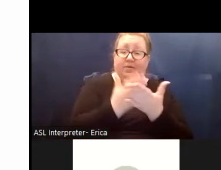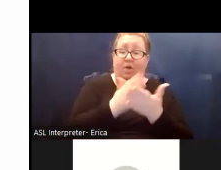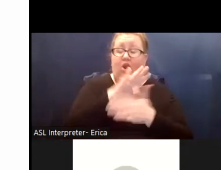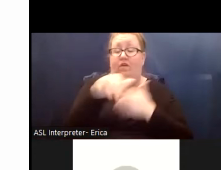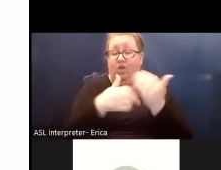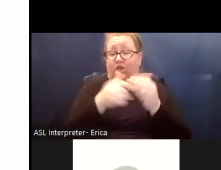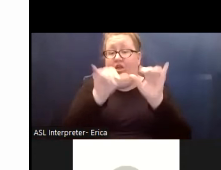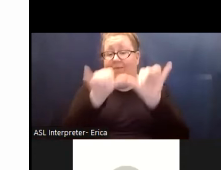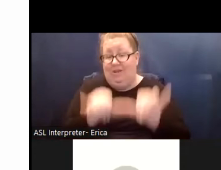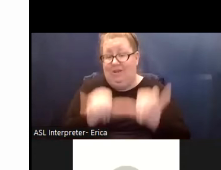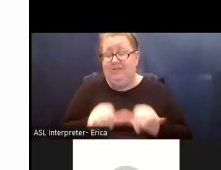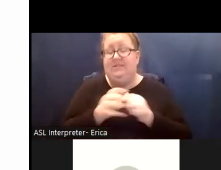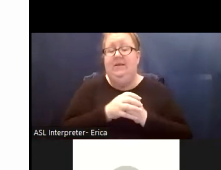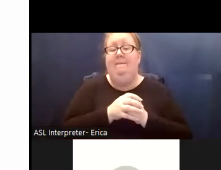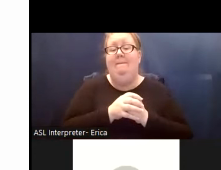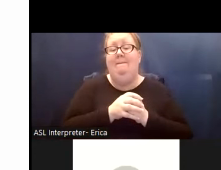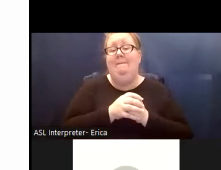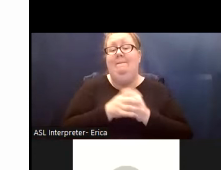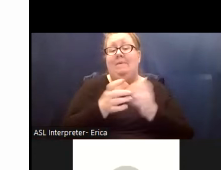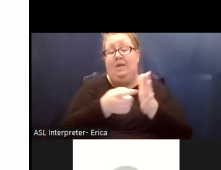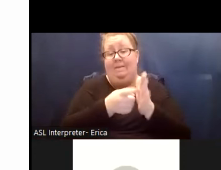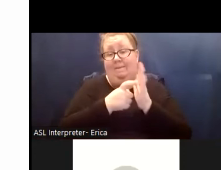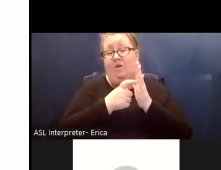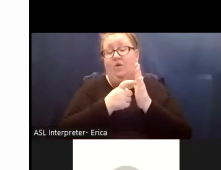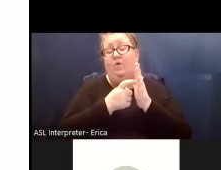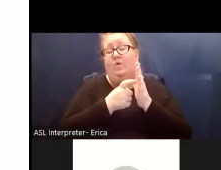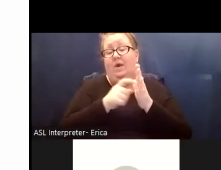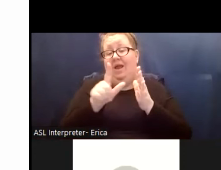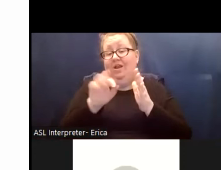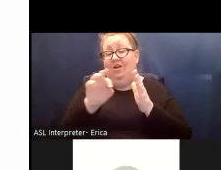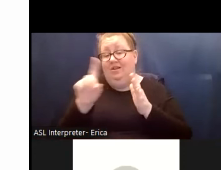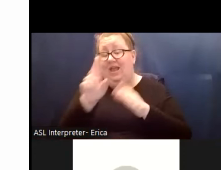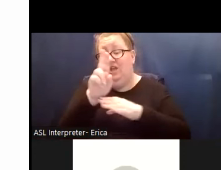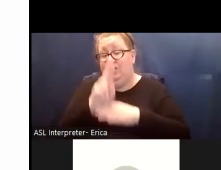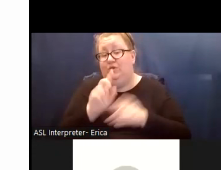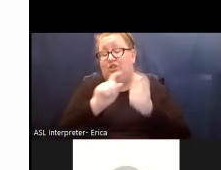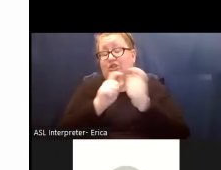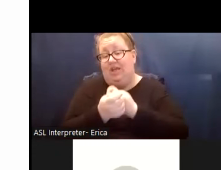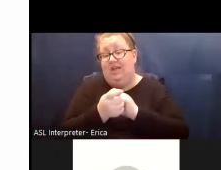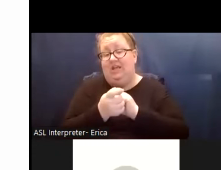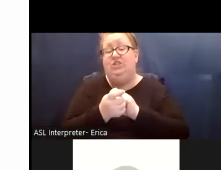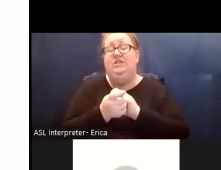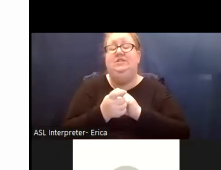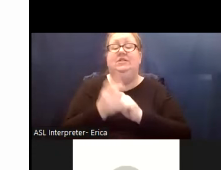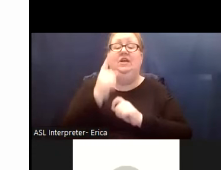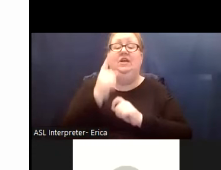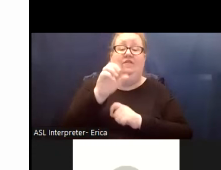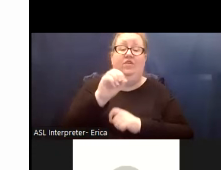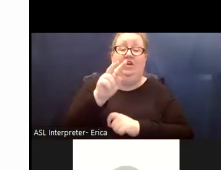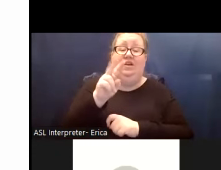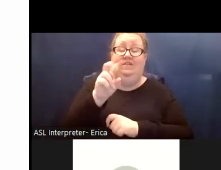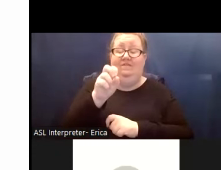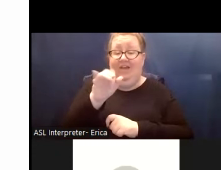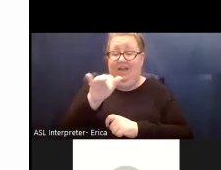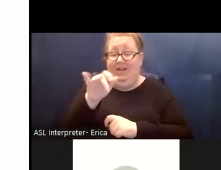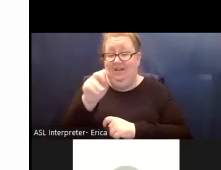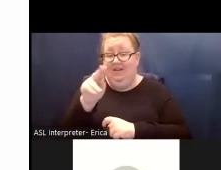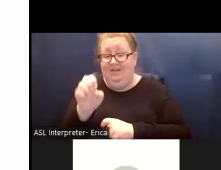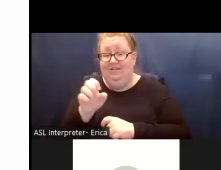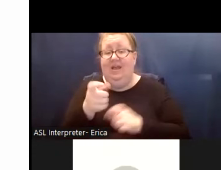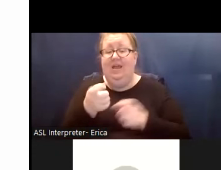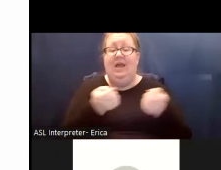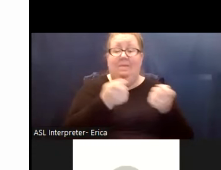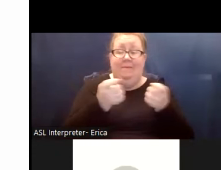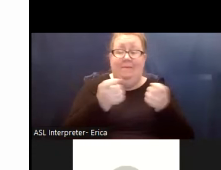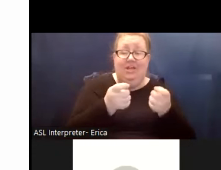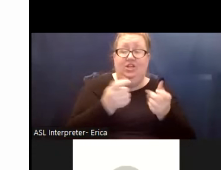metrics, and required land use changes for surface conveyance, managing the redevelopment sites and private